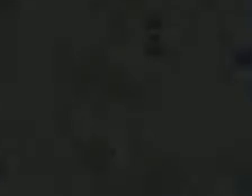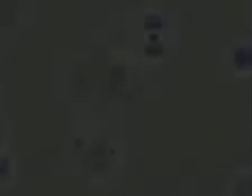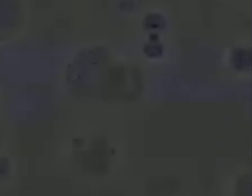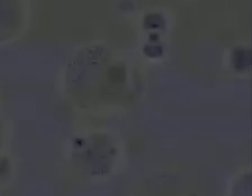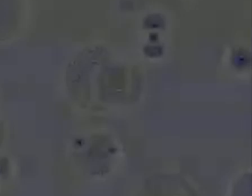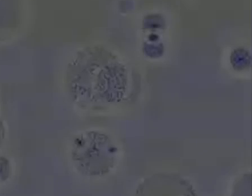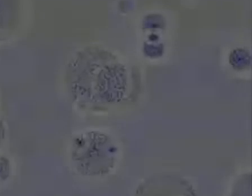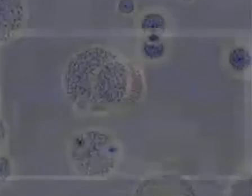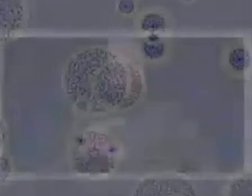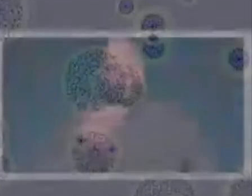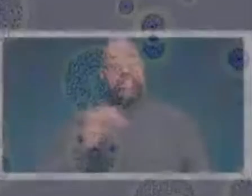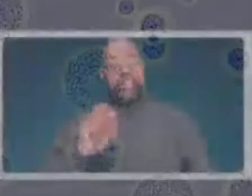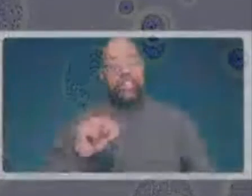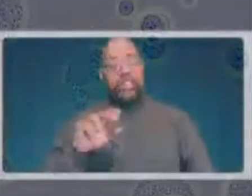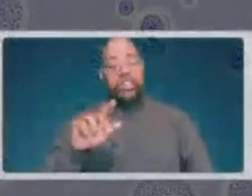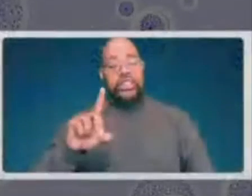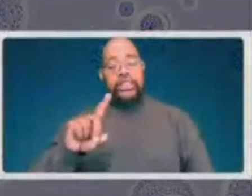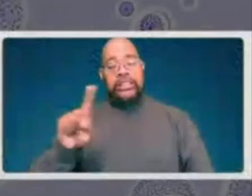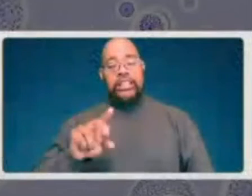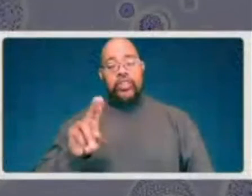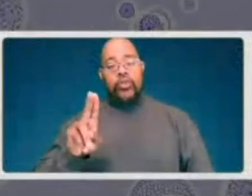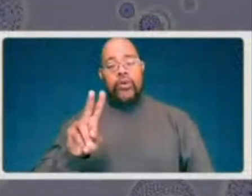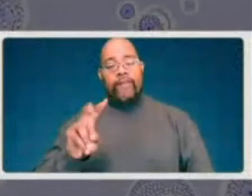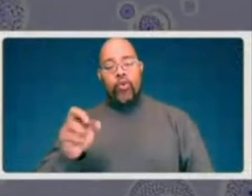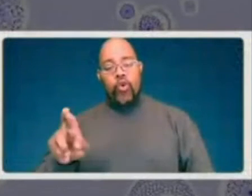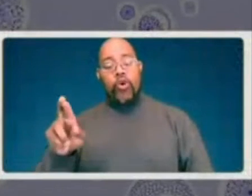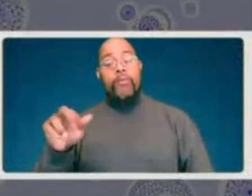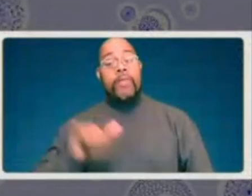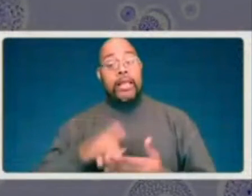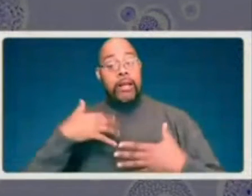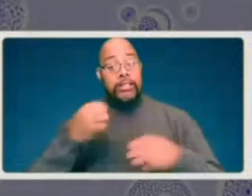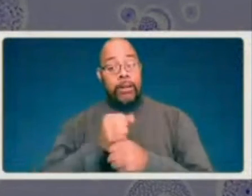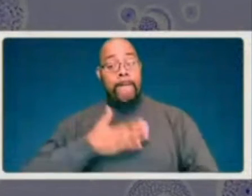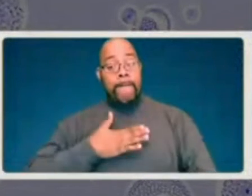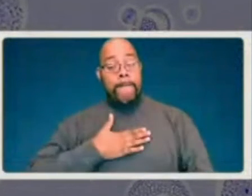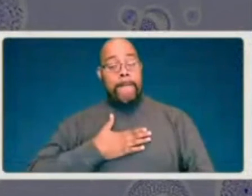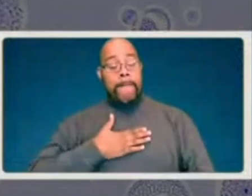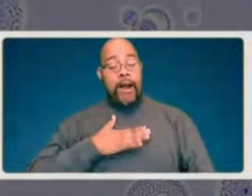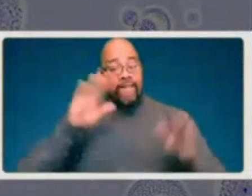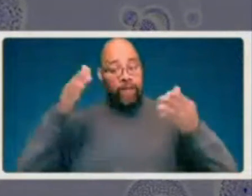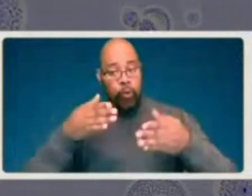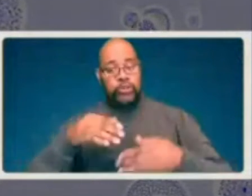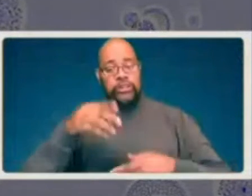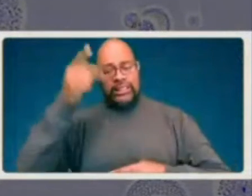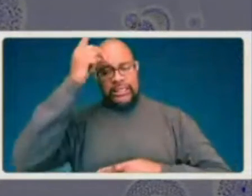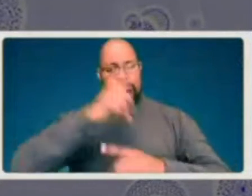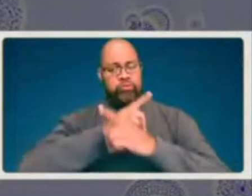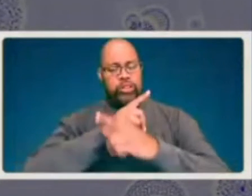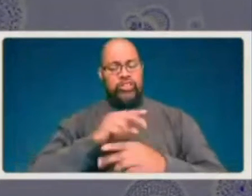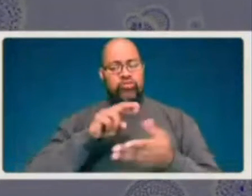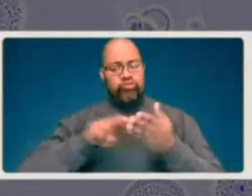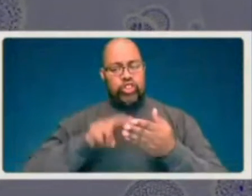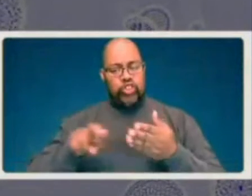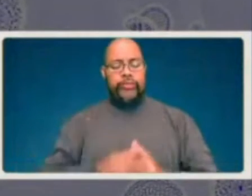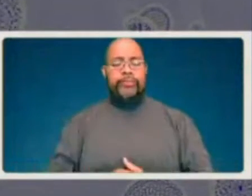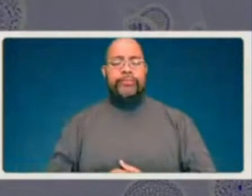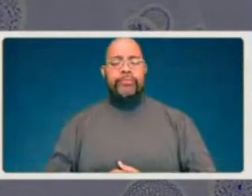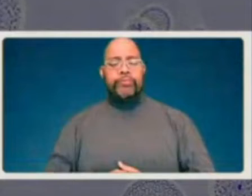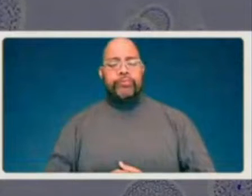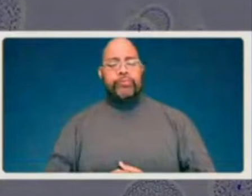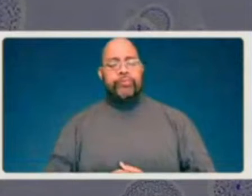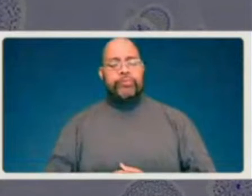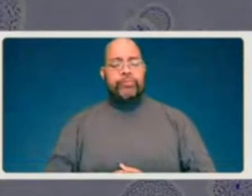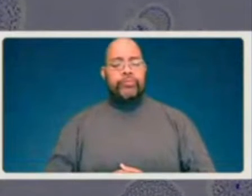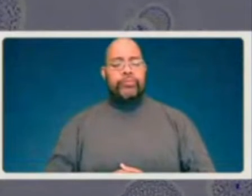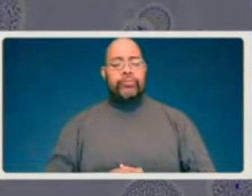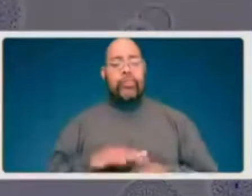Hello all, my name is Christian Dzuvor, and here is a summary of my immunology-focused research